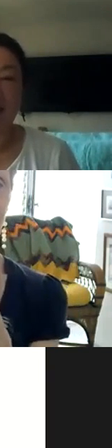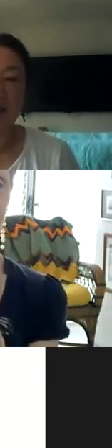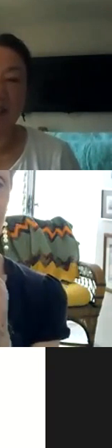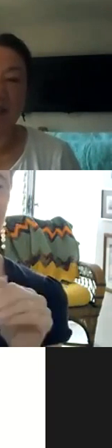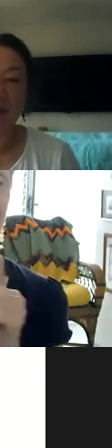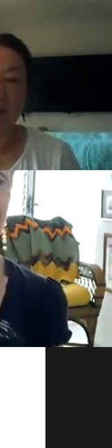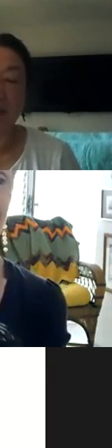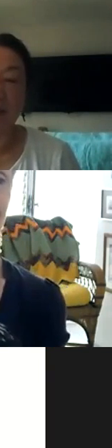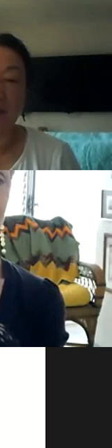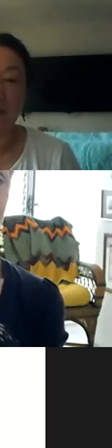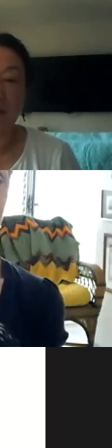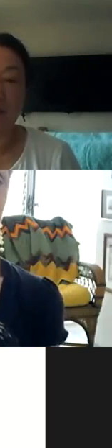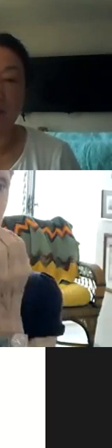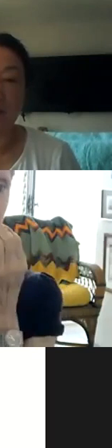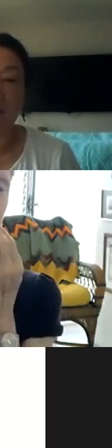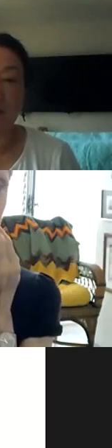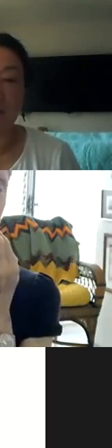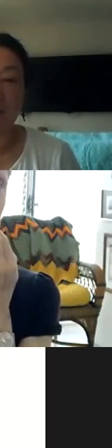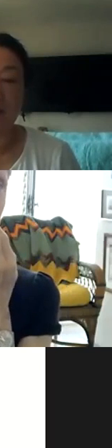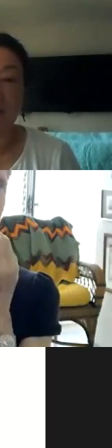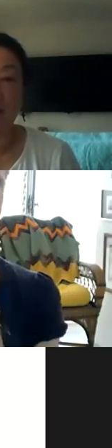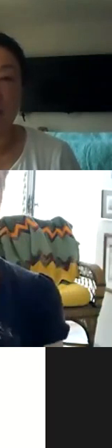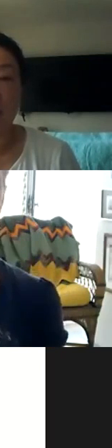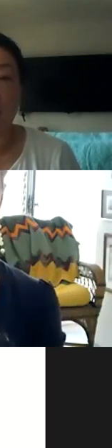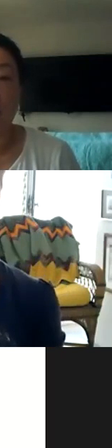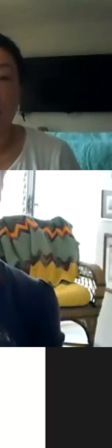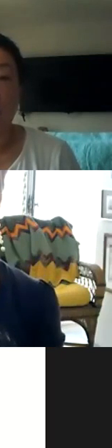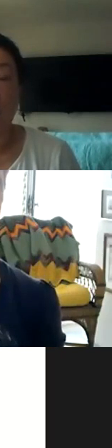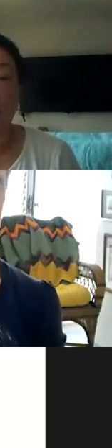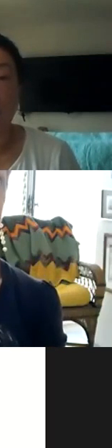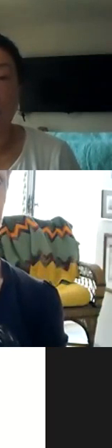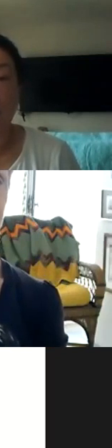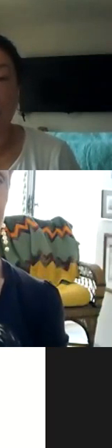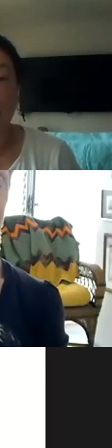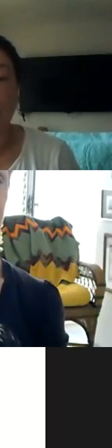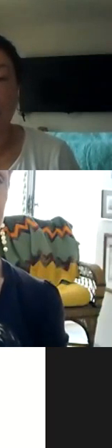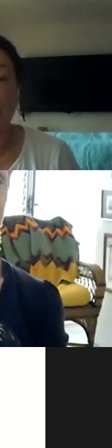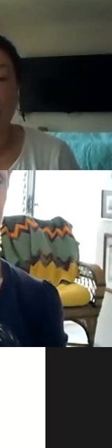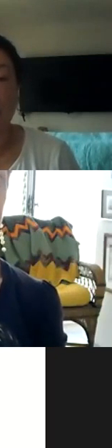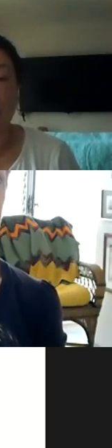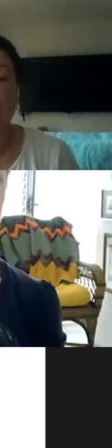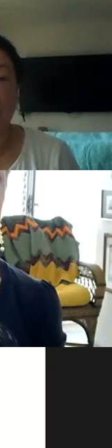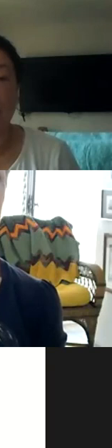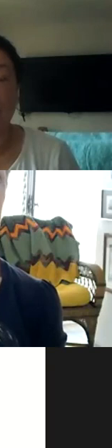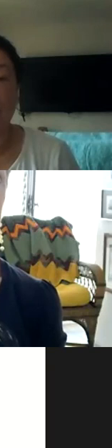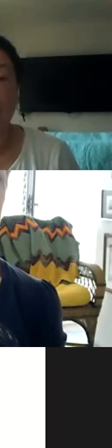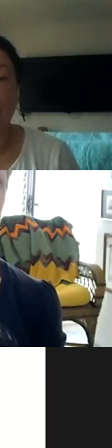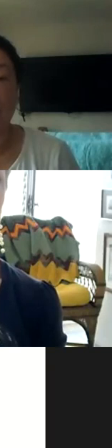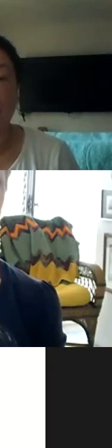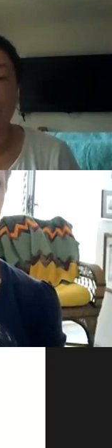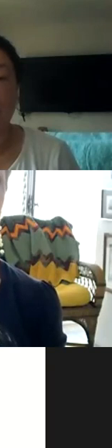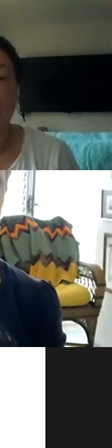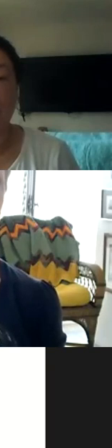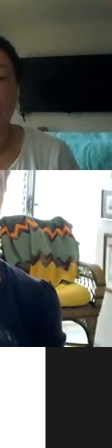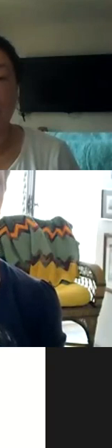Yes. Well, I look forward to hearing about people's experience when they come and visit Dress